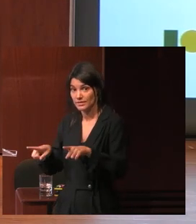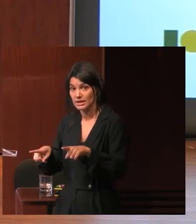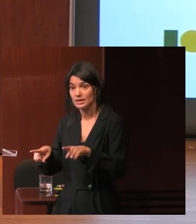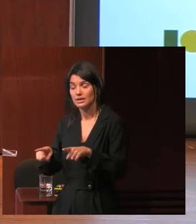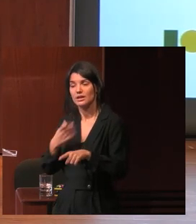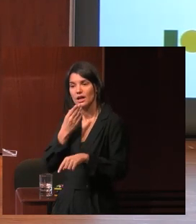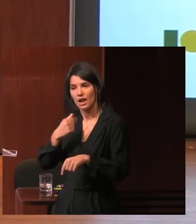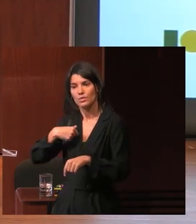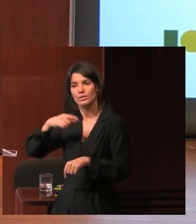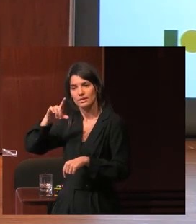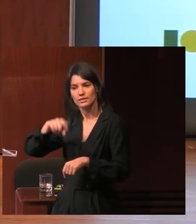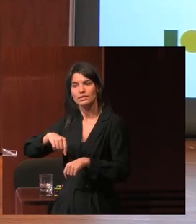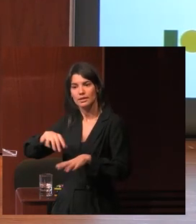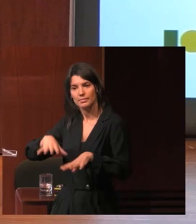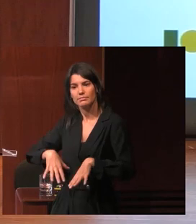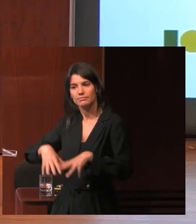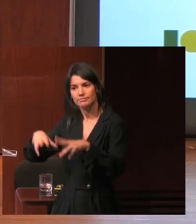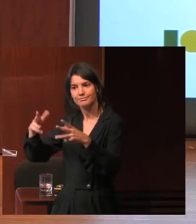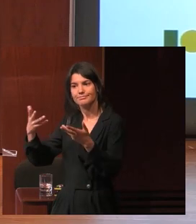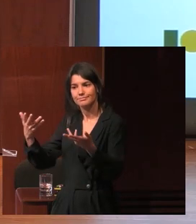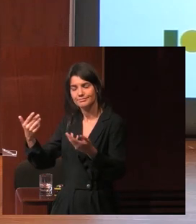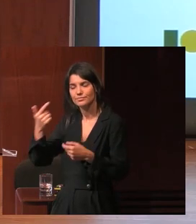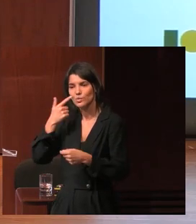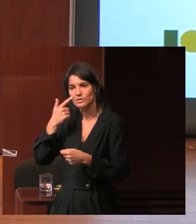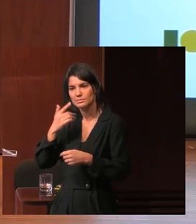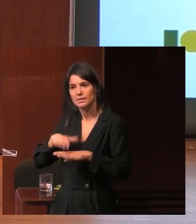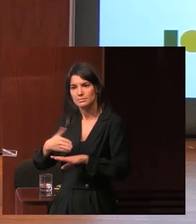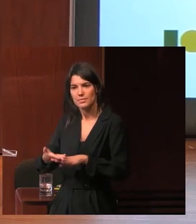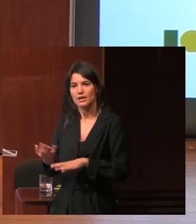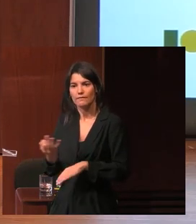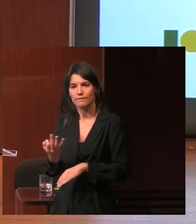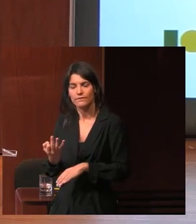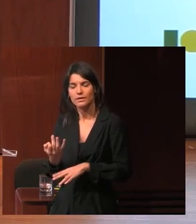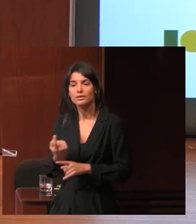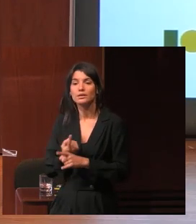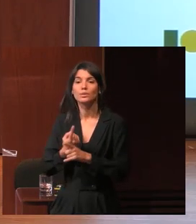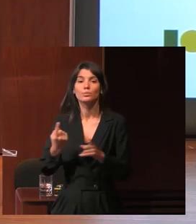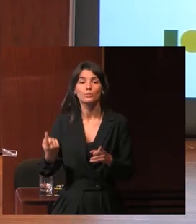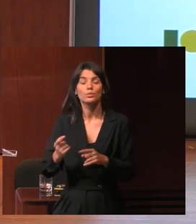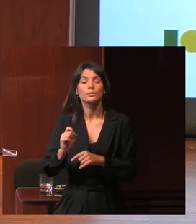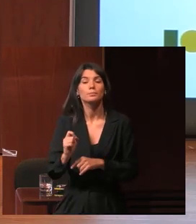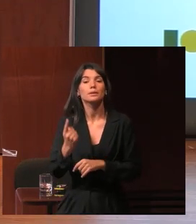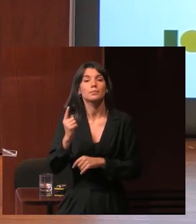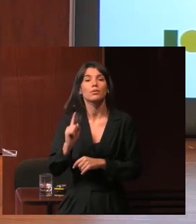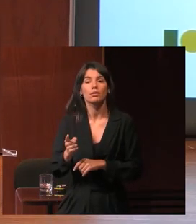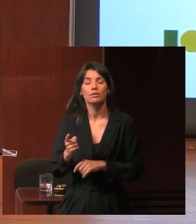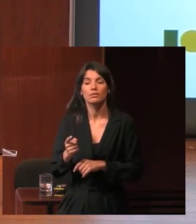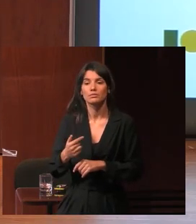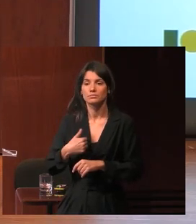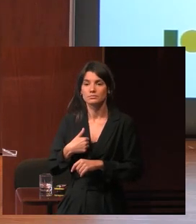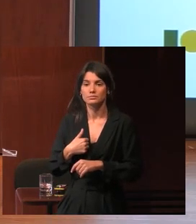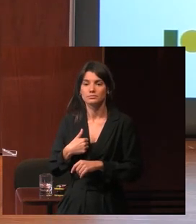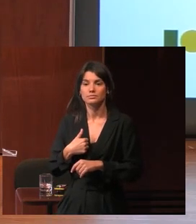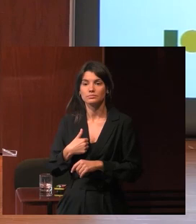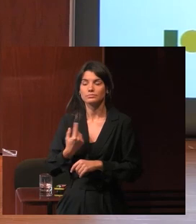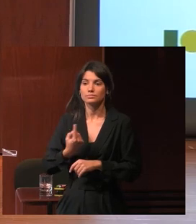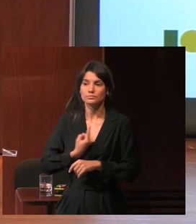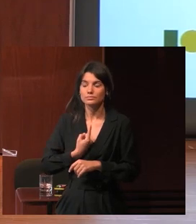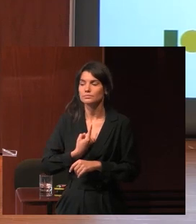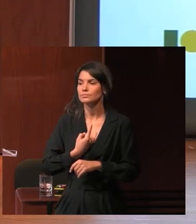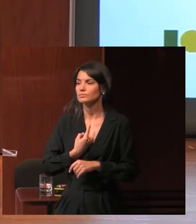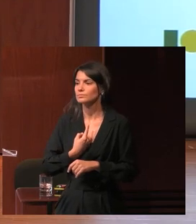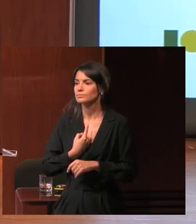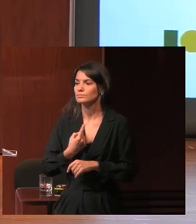increase their knowledge in a way, because the first thing is, oh, I should write it that the teacher does not understand that it's